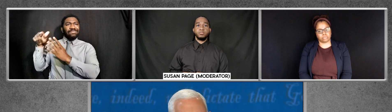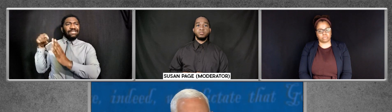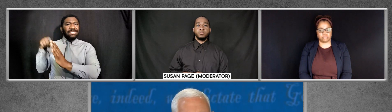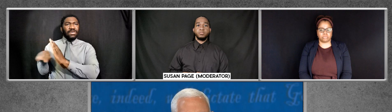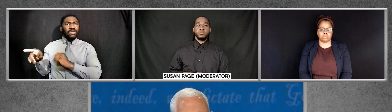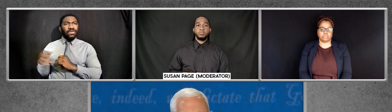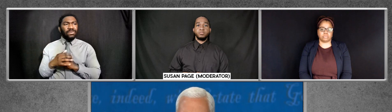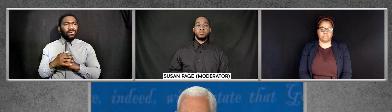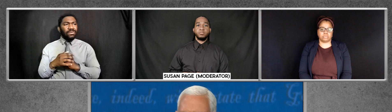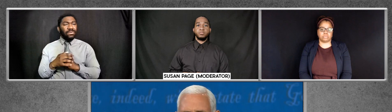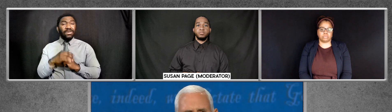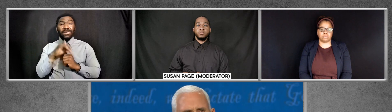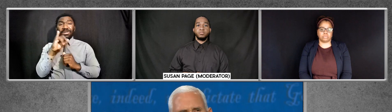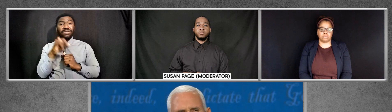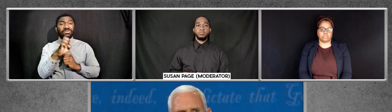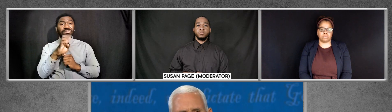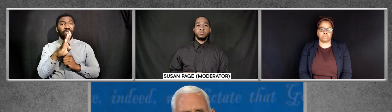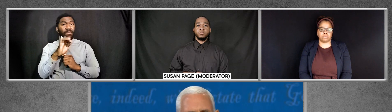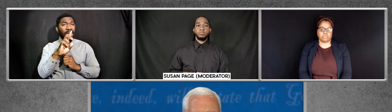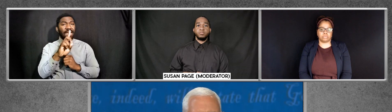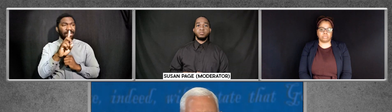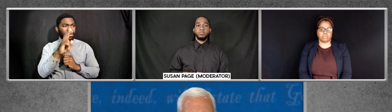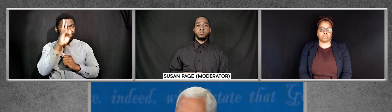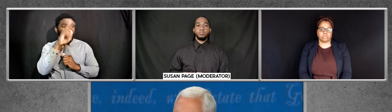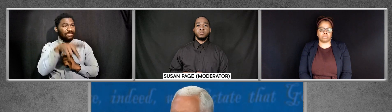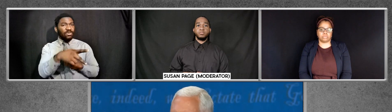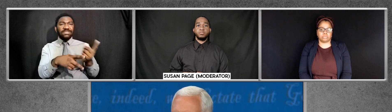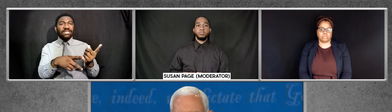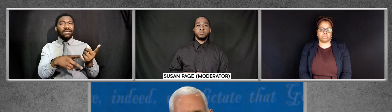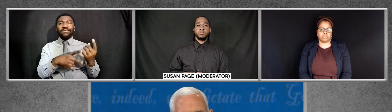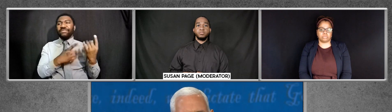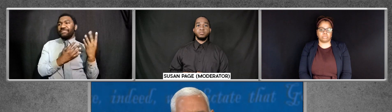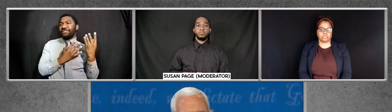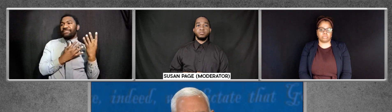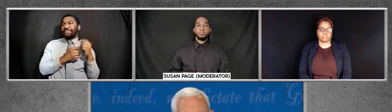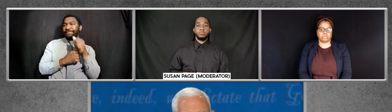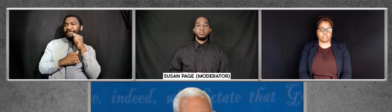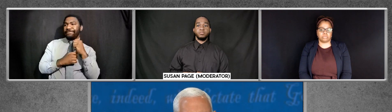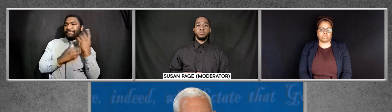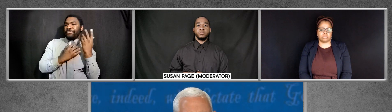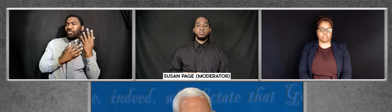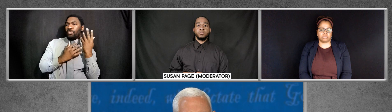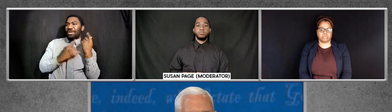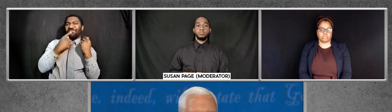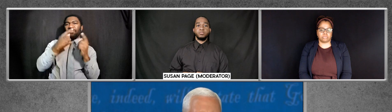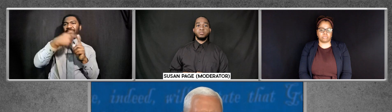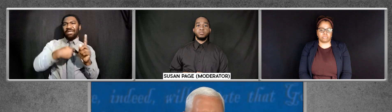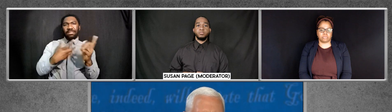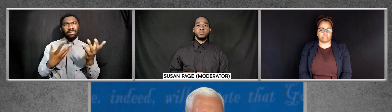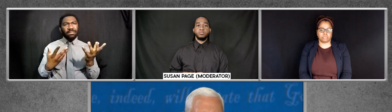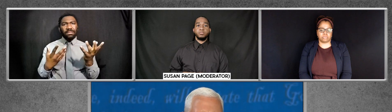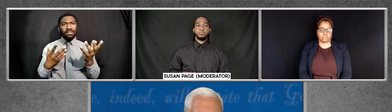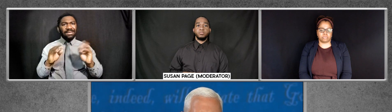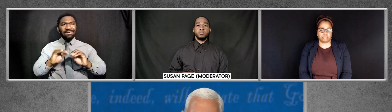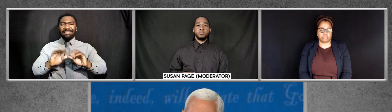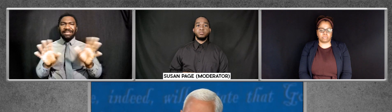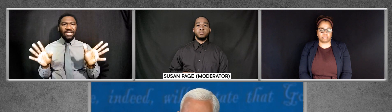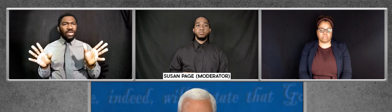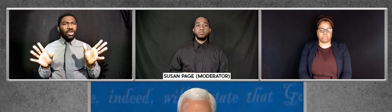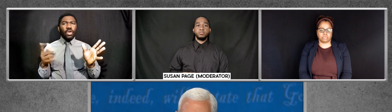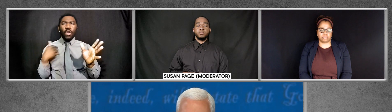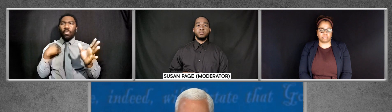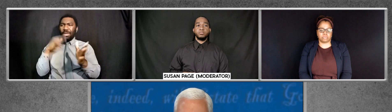month. And when armed forces finally went in, it was clear she'd been moved 2 days earlier. And her family